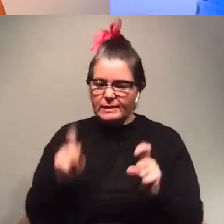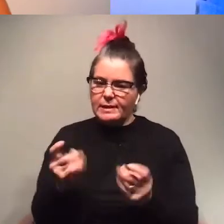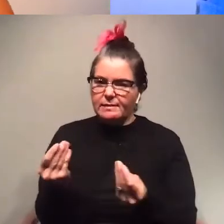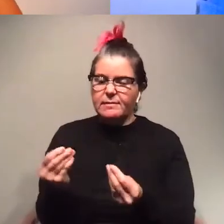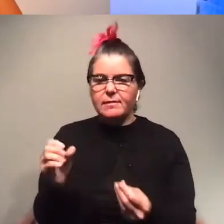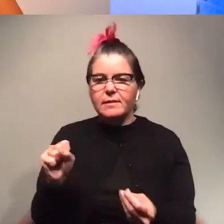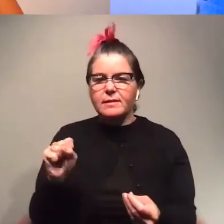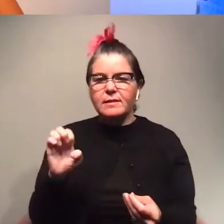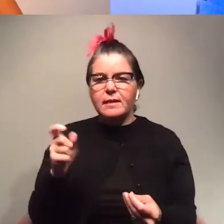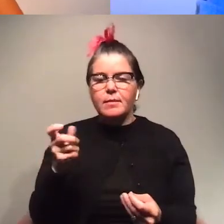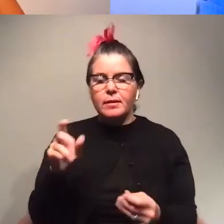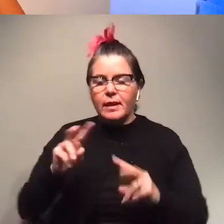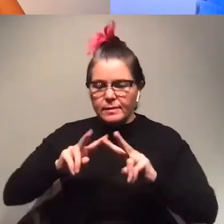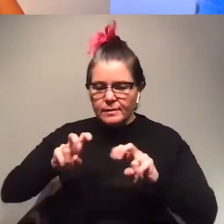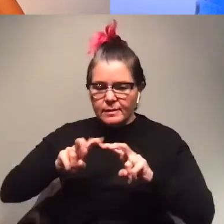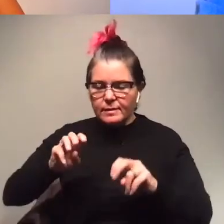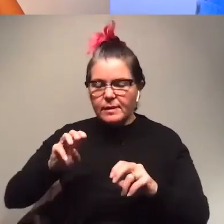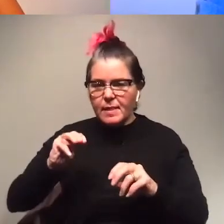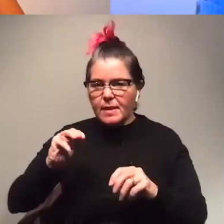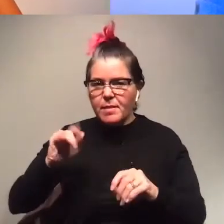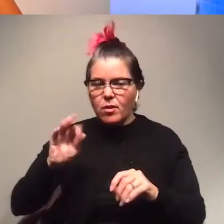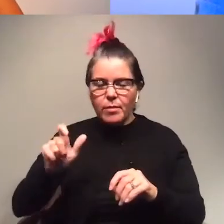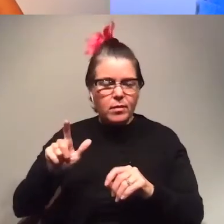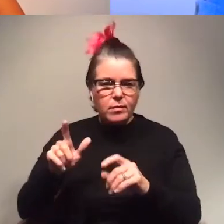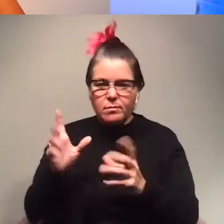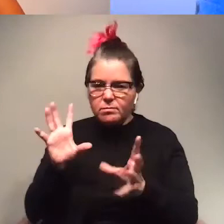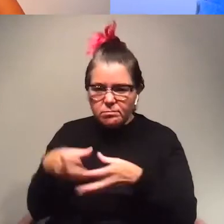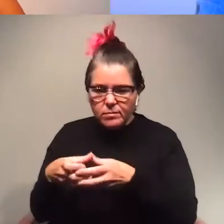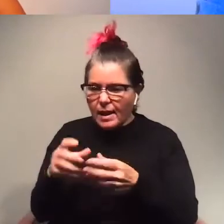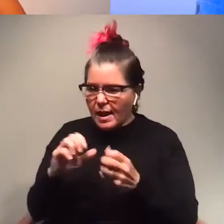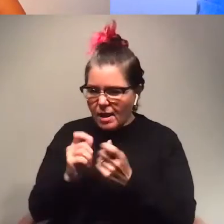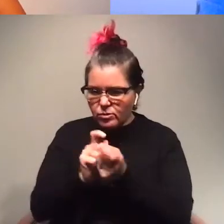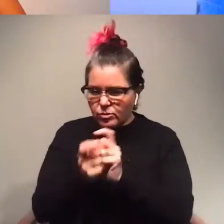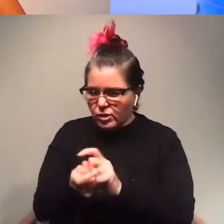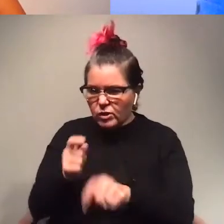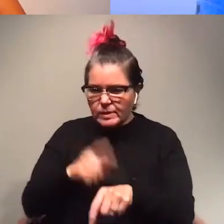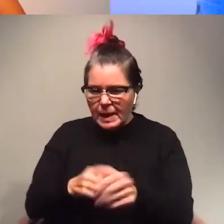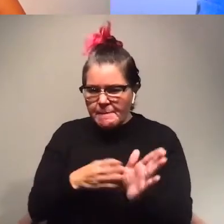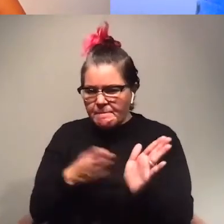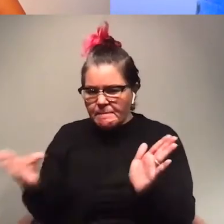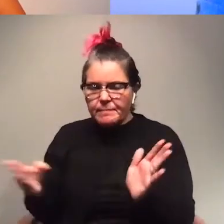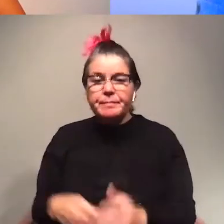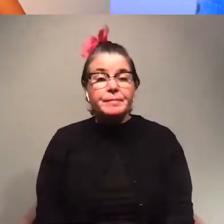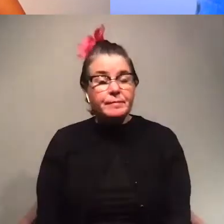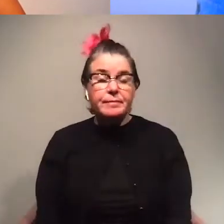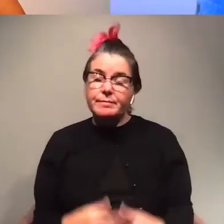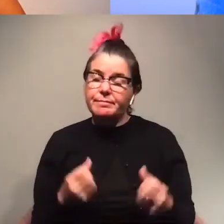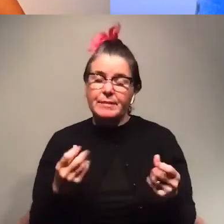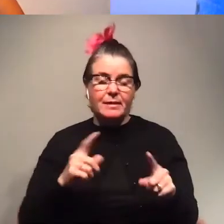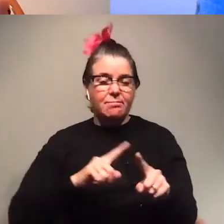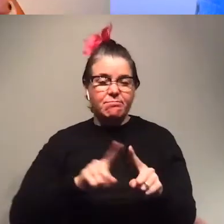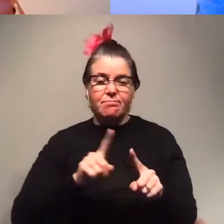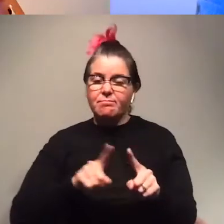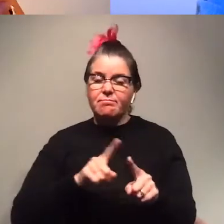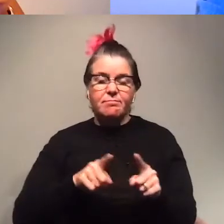can analyze like the microbial populations and how they've changed over time. So there's tons of options, and even looking